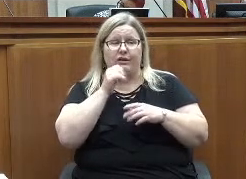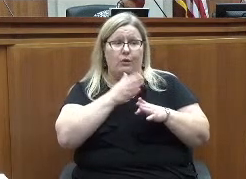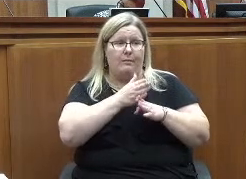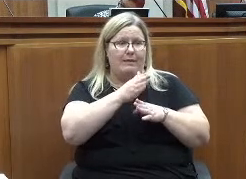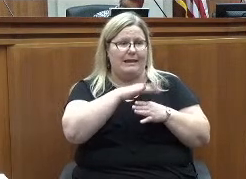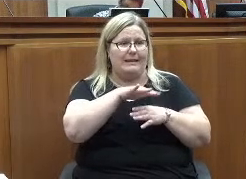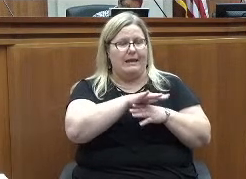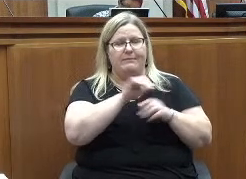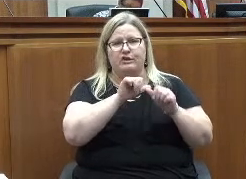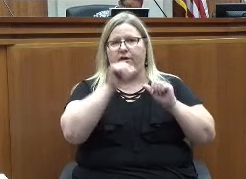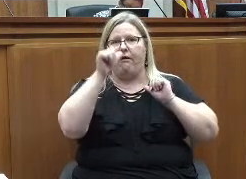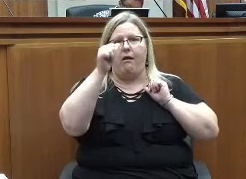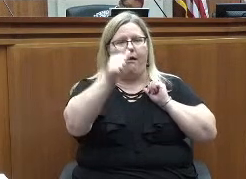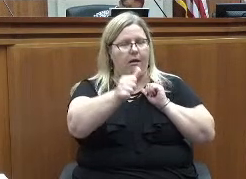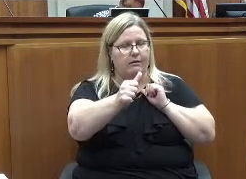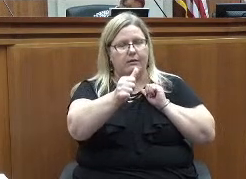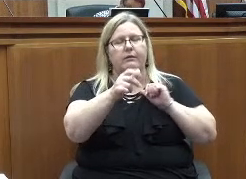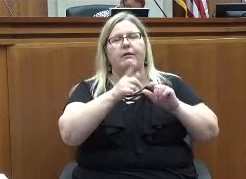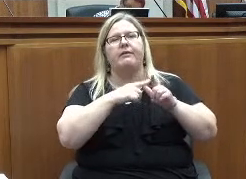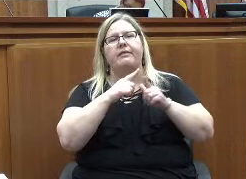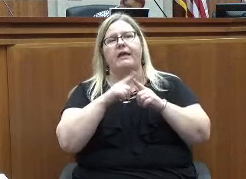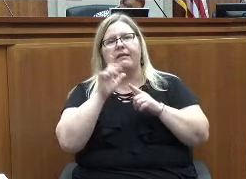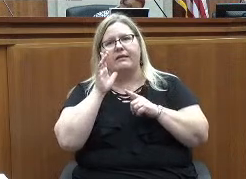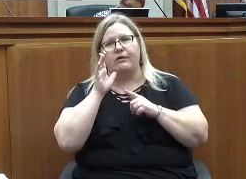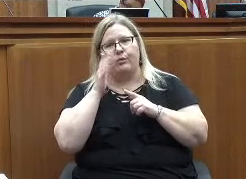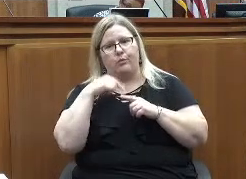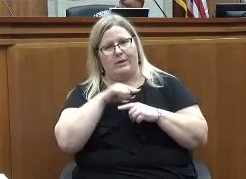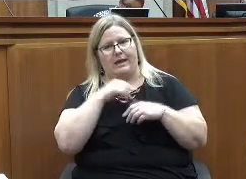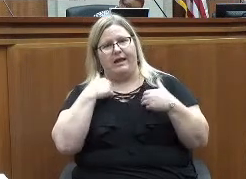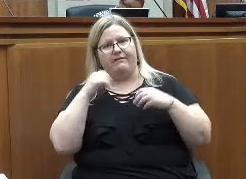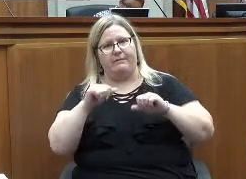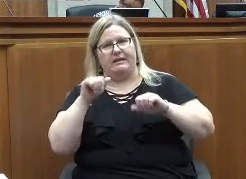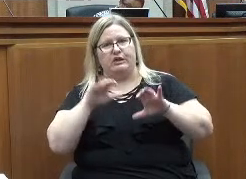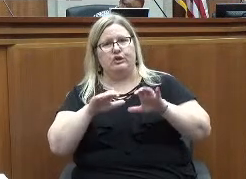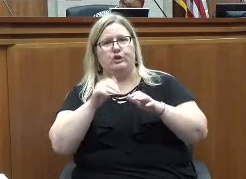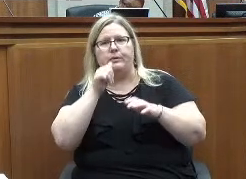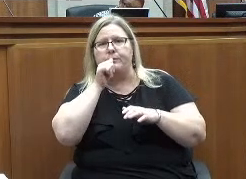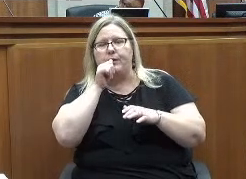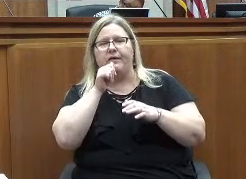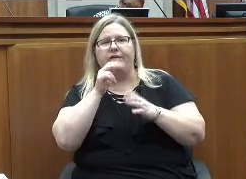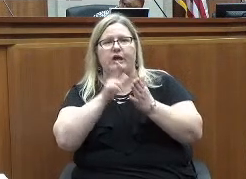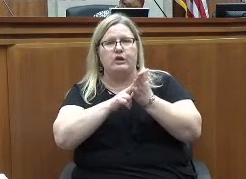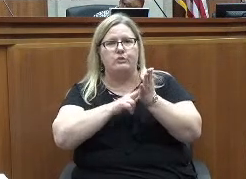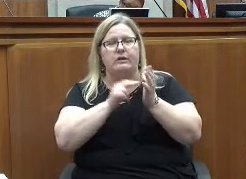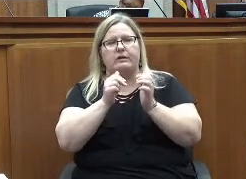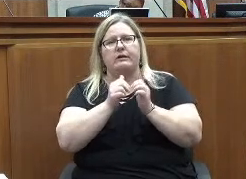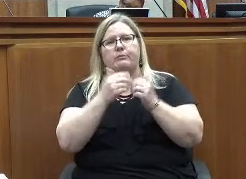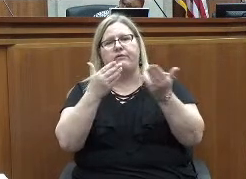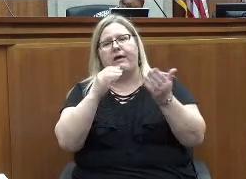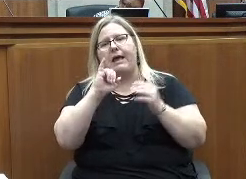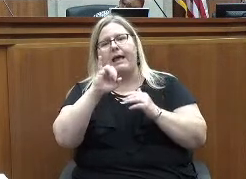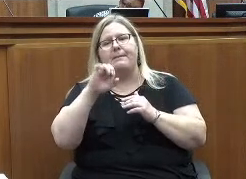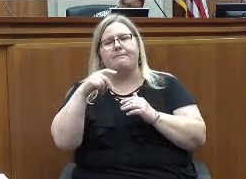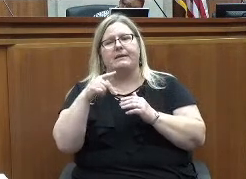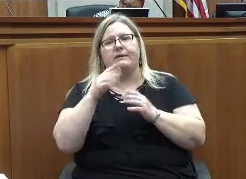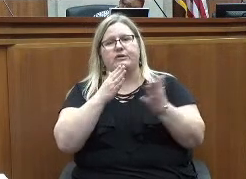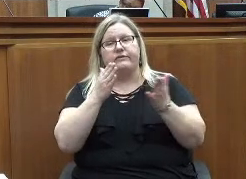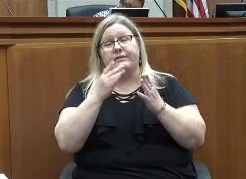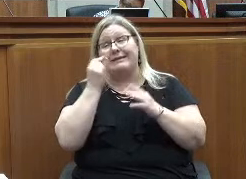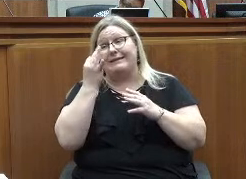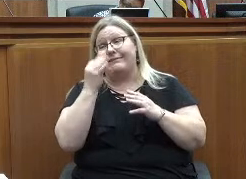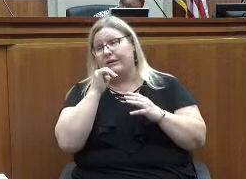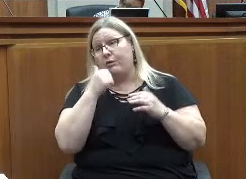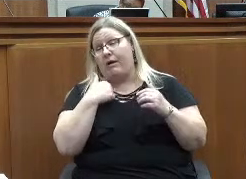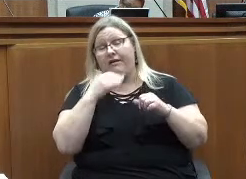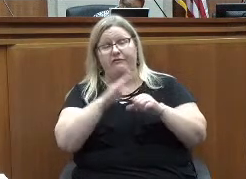is too far away, right, then we have the ability to do private contracting to provide IEP services, right, if they don't